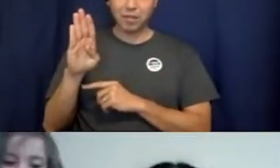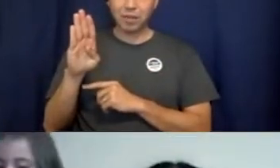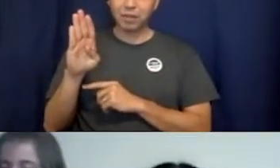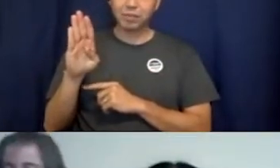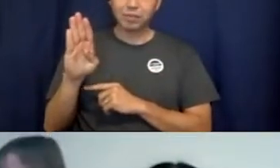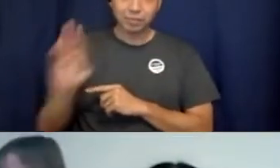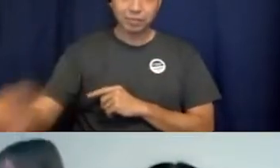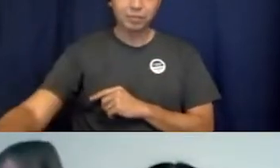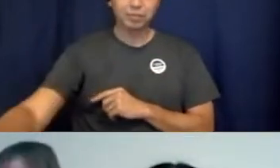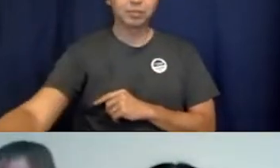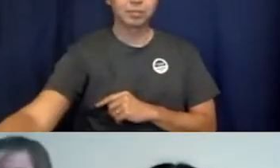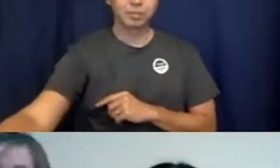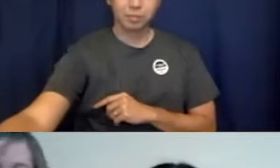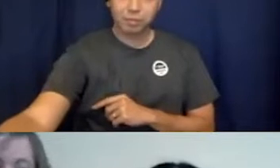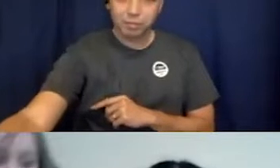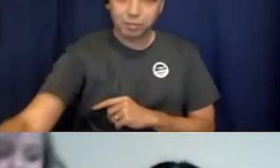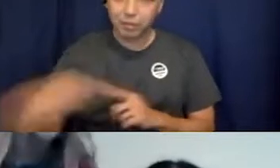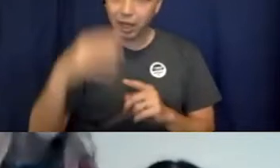I discovered that